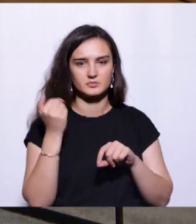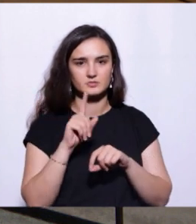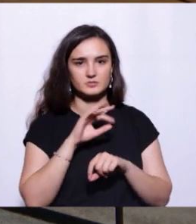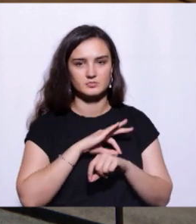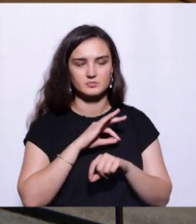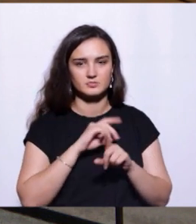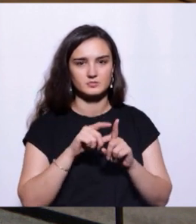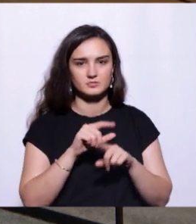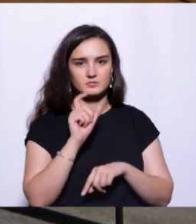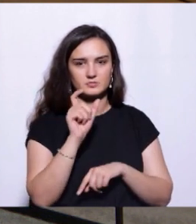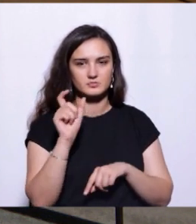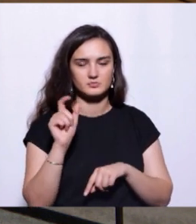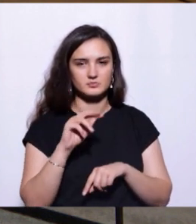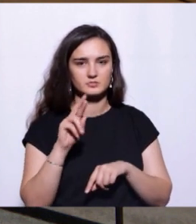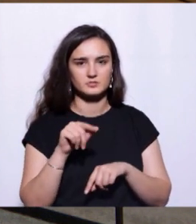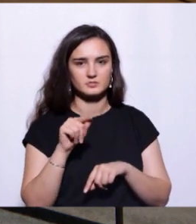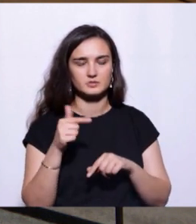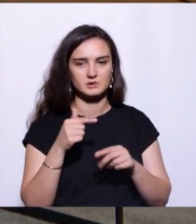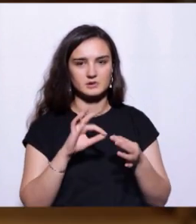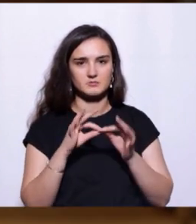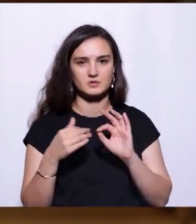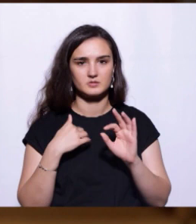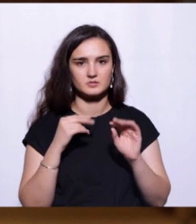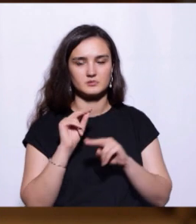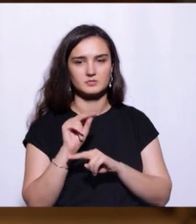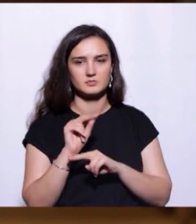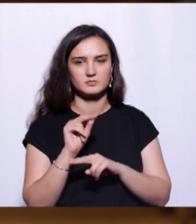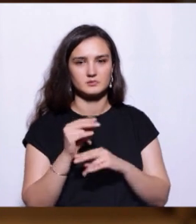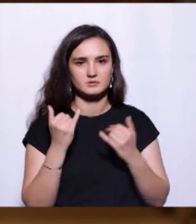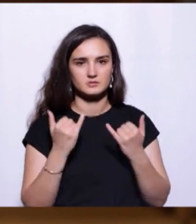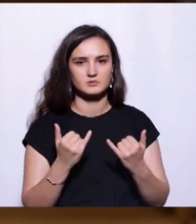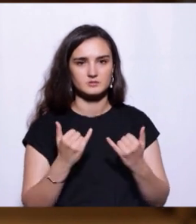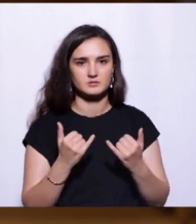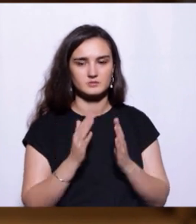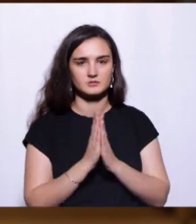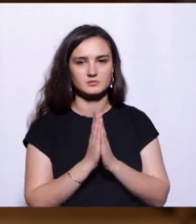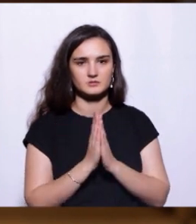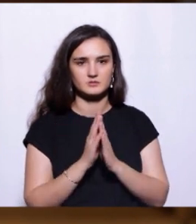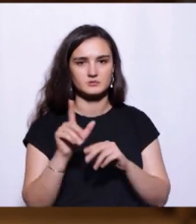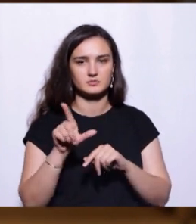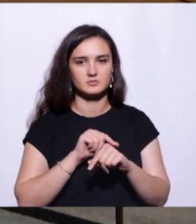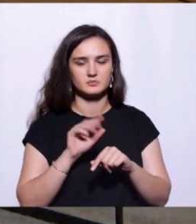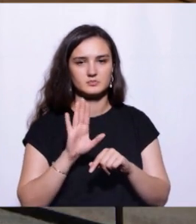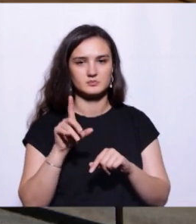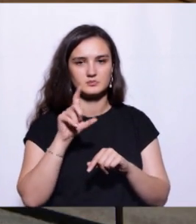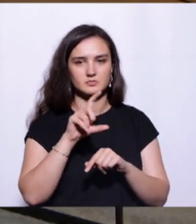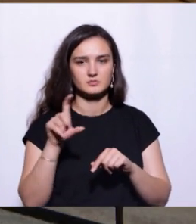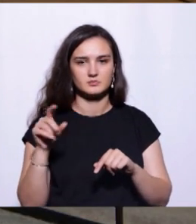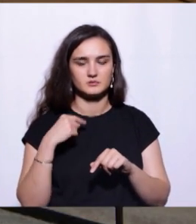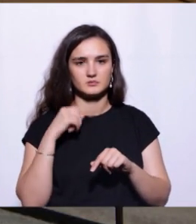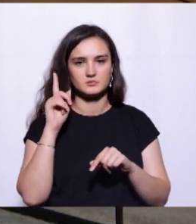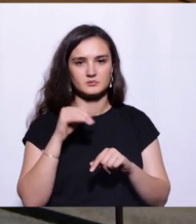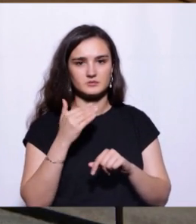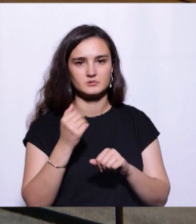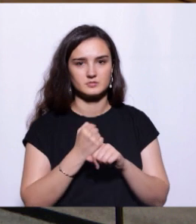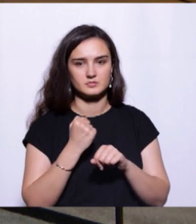use vocabulary and grammar that we taught you today. Please do not copy-paste the template. We know you